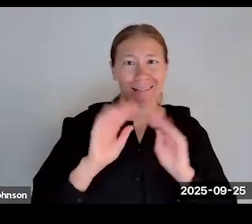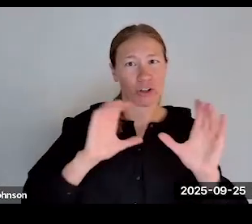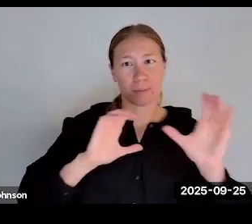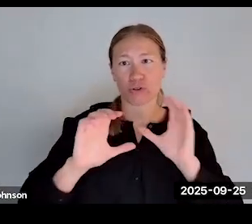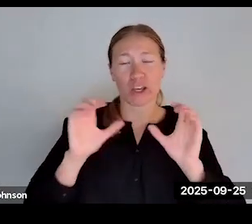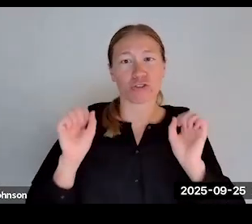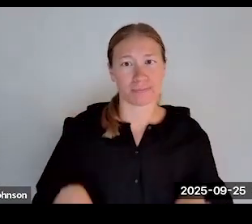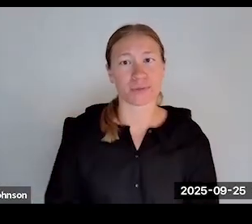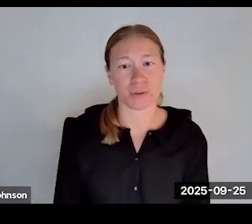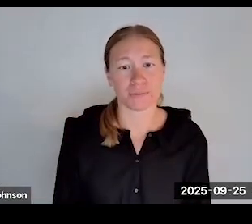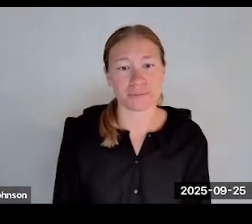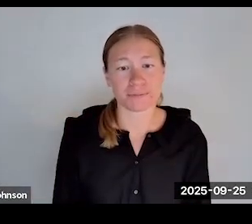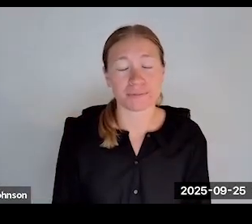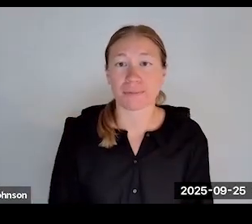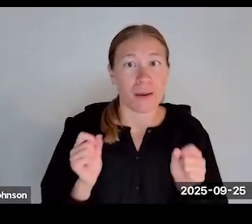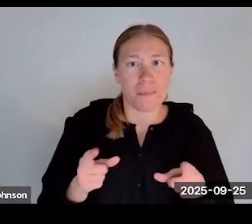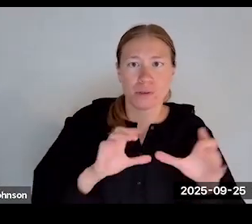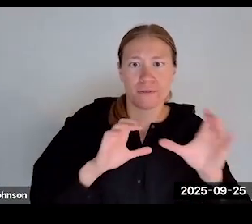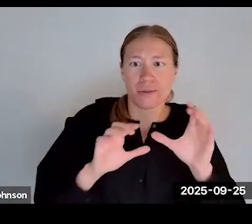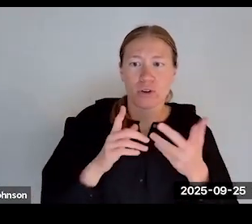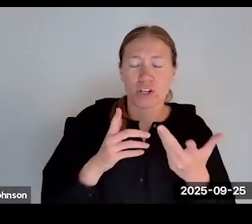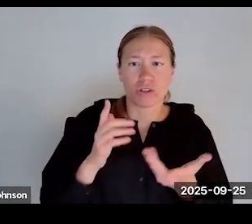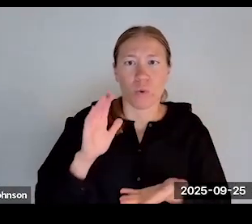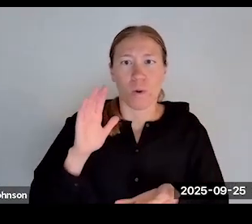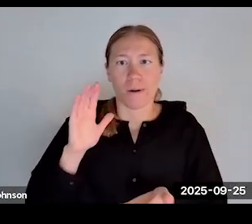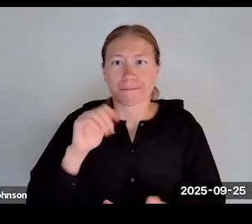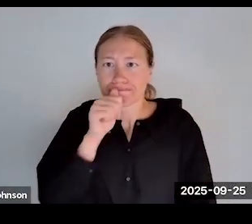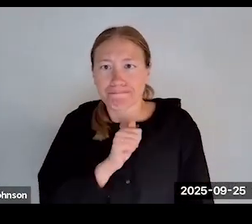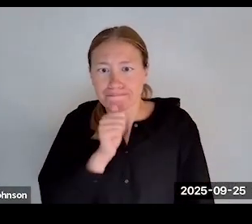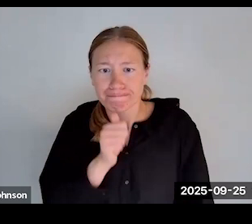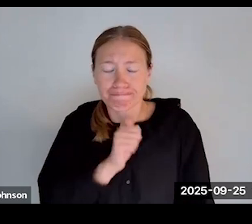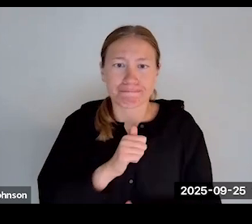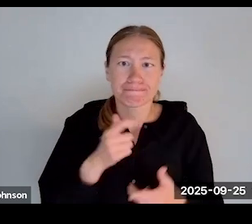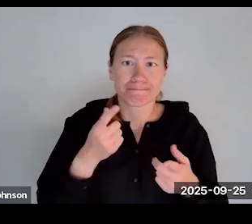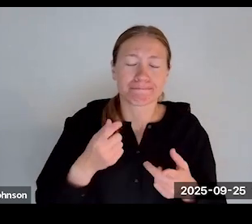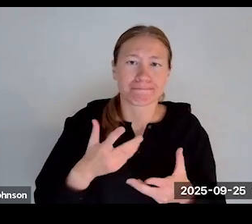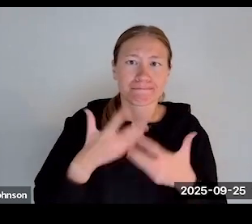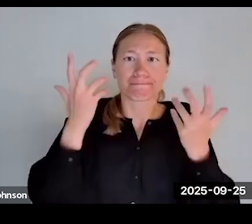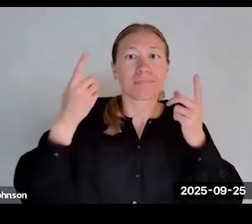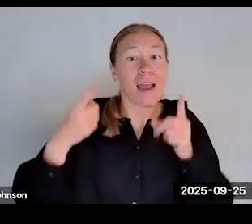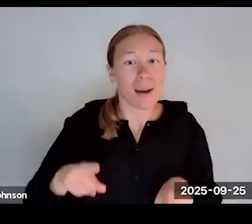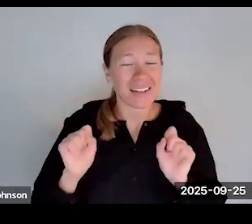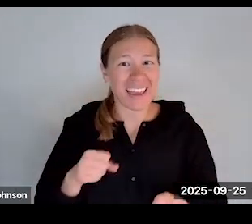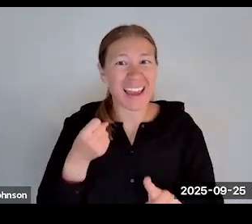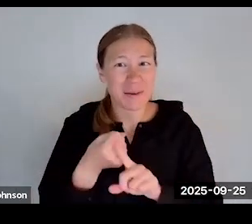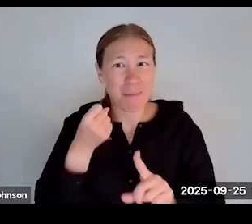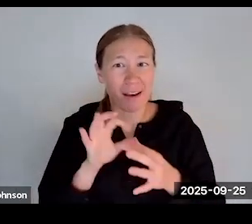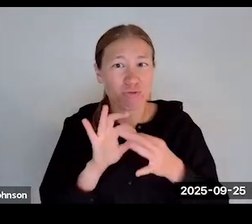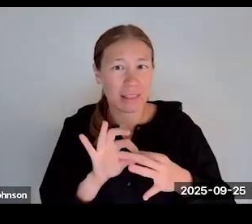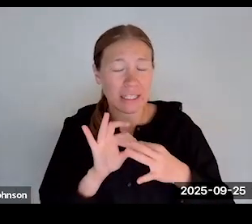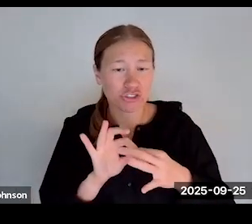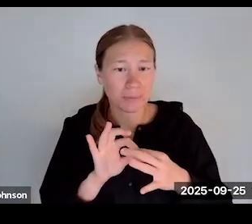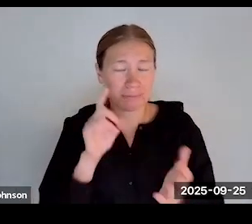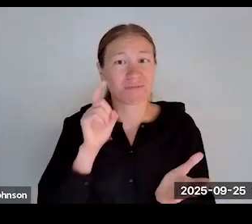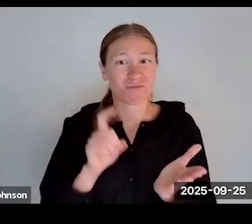communication. Impulsive communication and low frustration tolerance can also impact relationships, especially